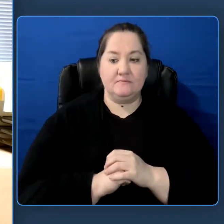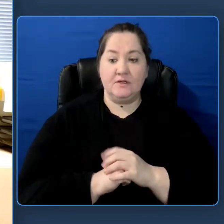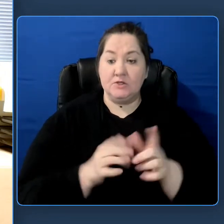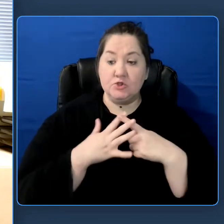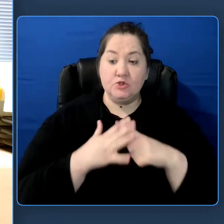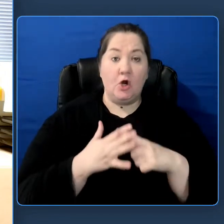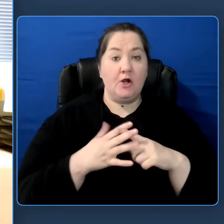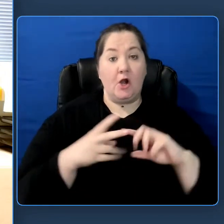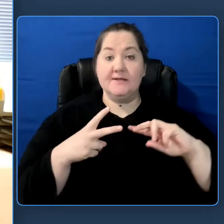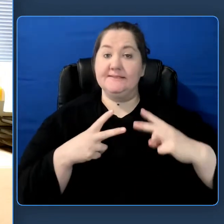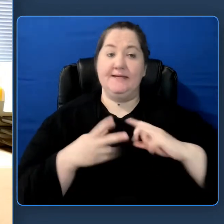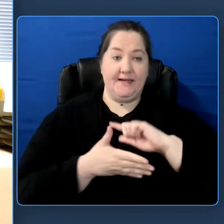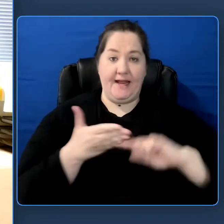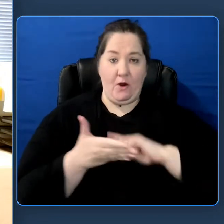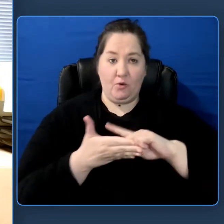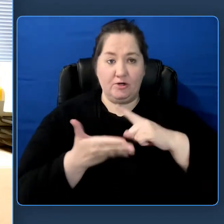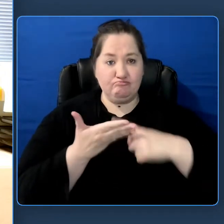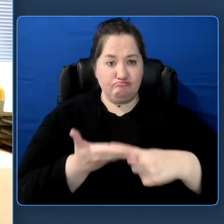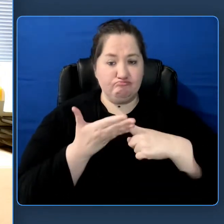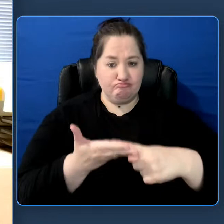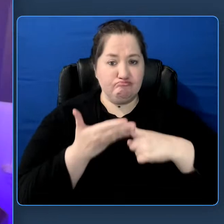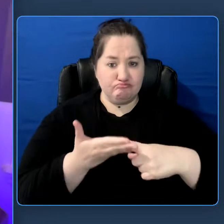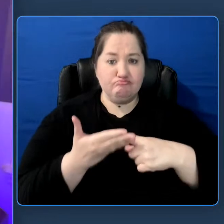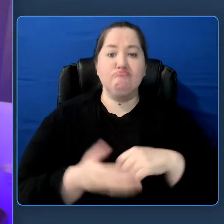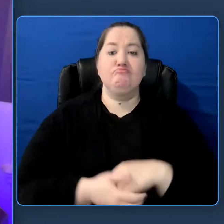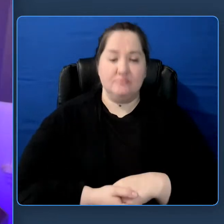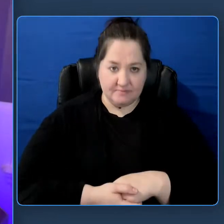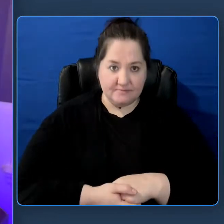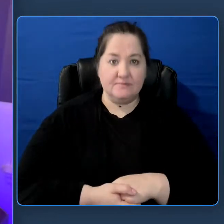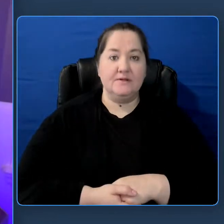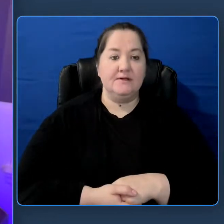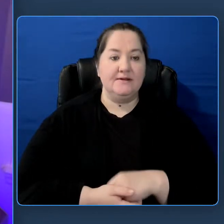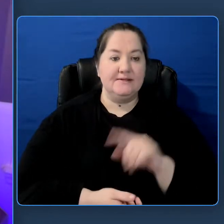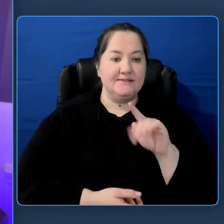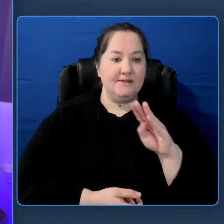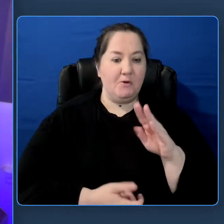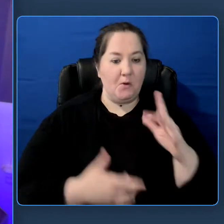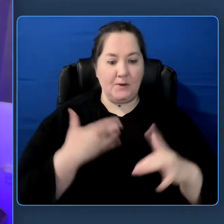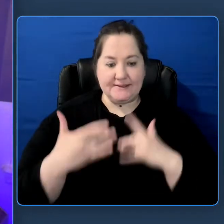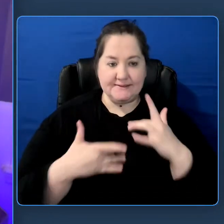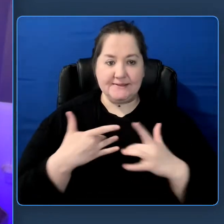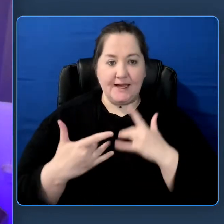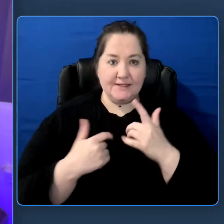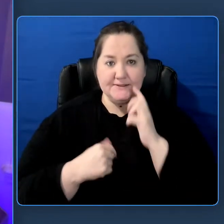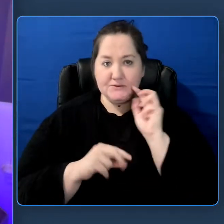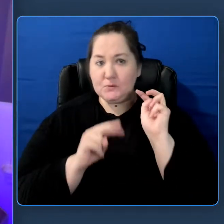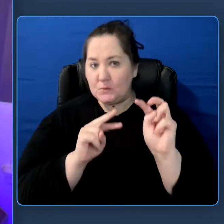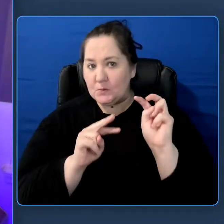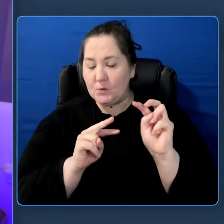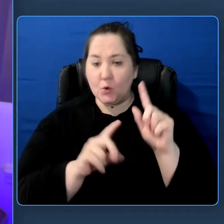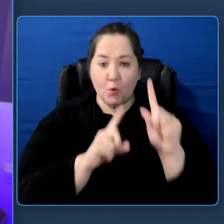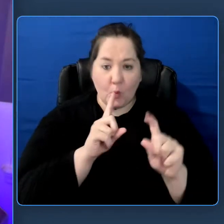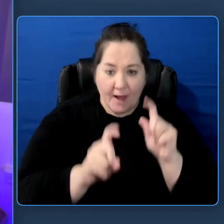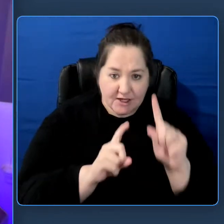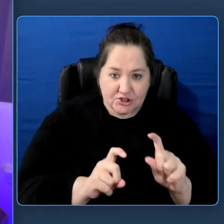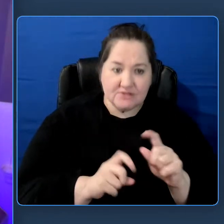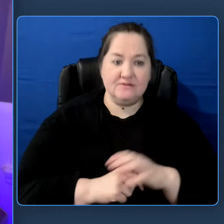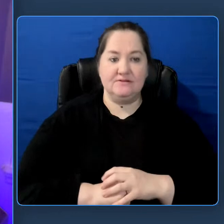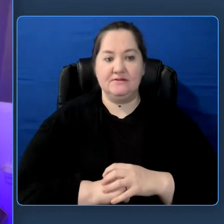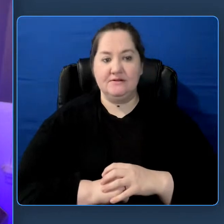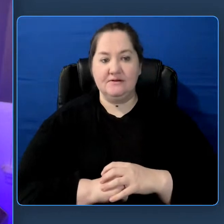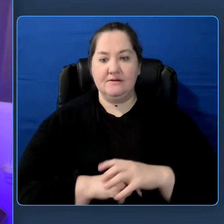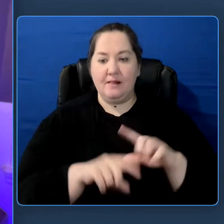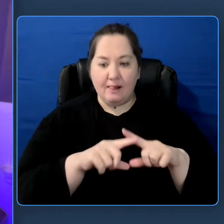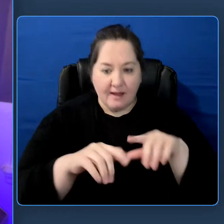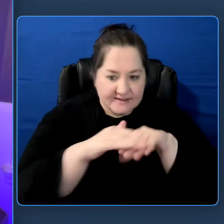start the discussion? Sure thing. And I was excited to watch some of the questions, start leaning